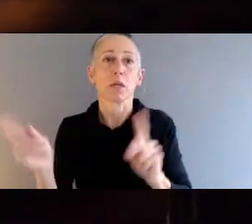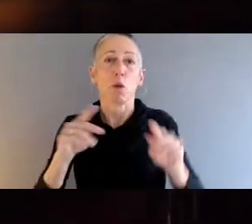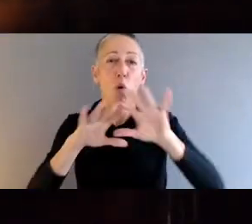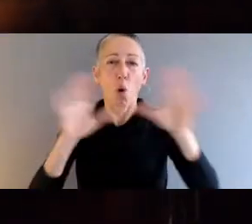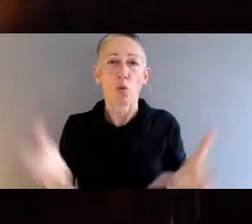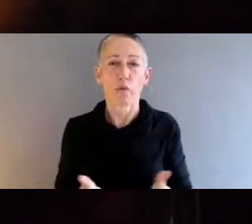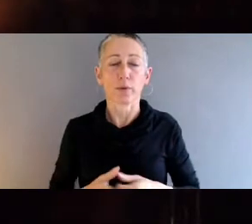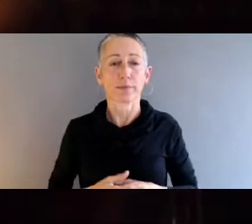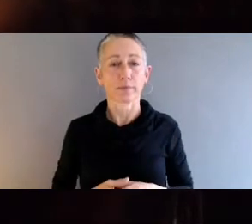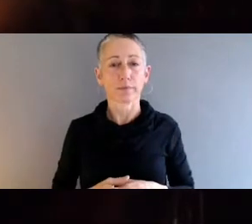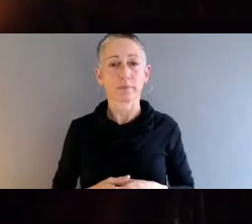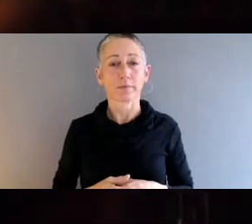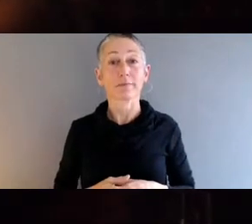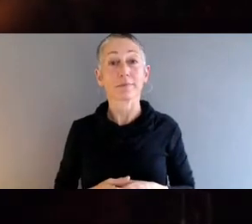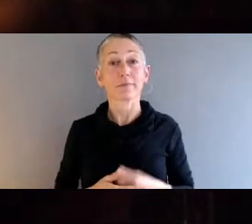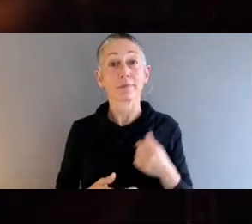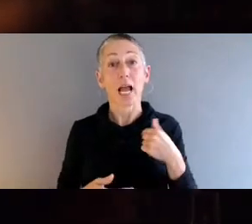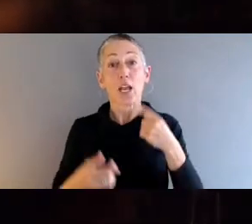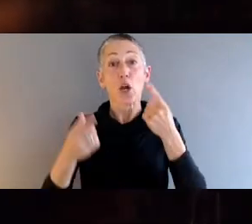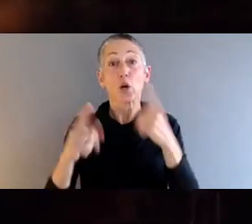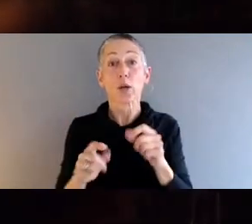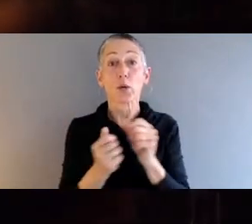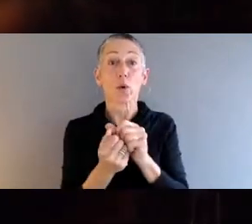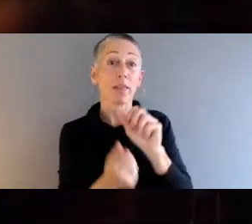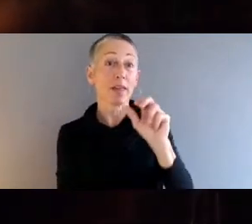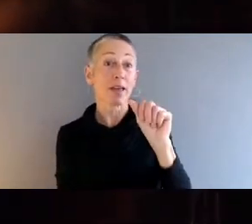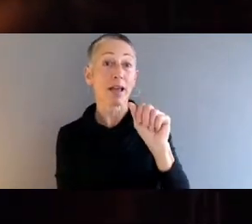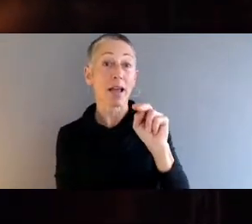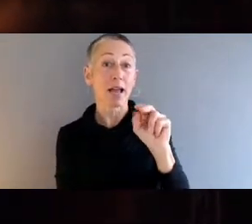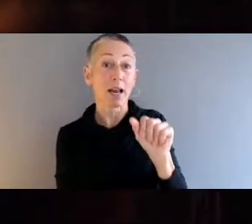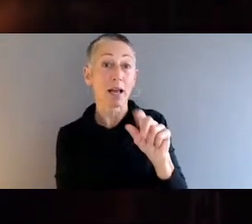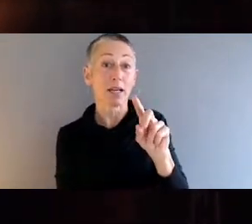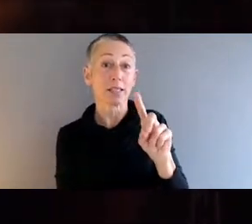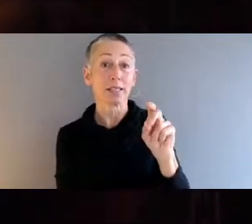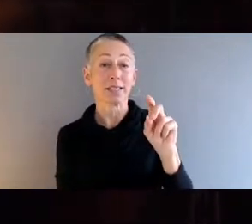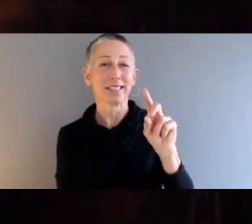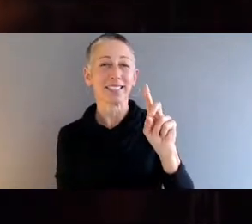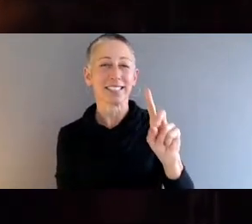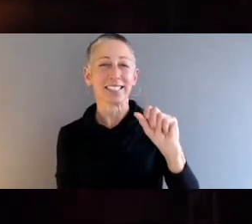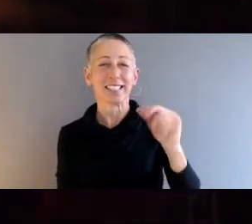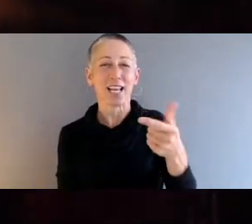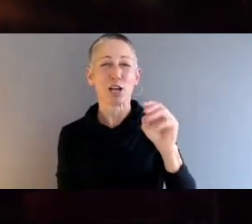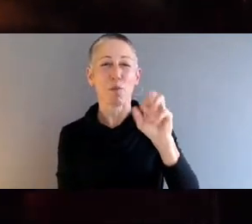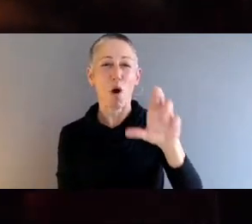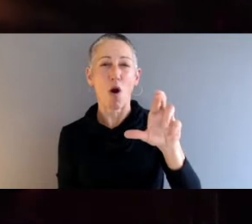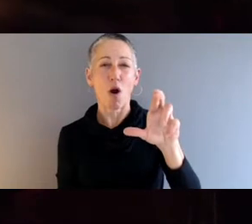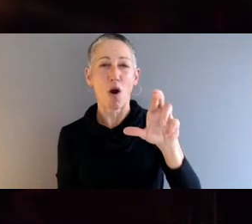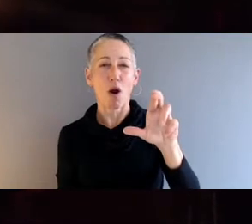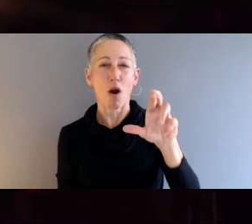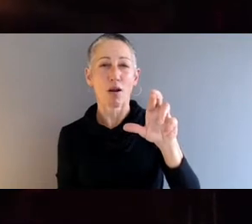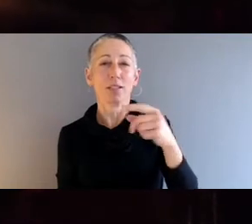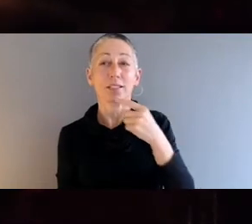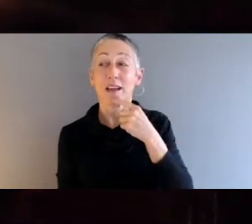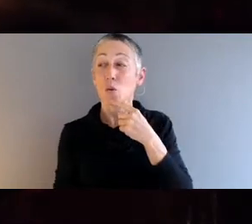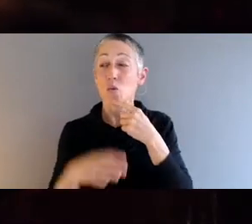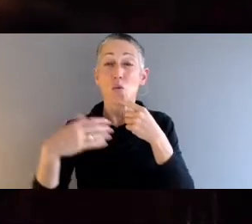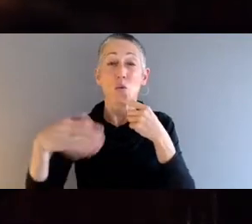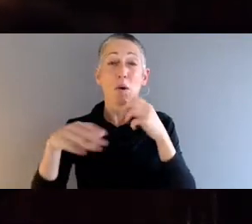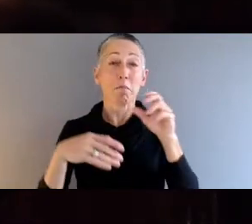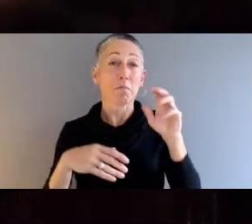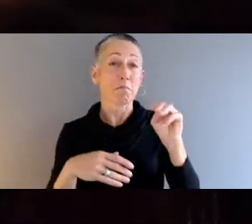looking at, and I agree with Anna Dagmar, who says it's great for Maestras to be connected from around the world. It sure is.